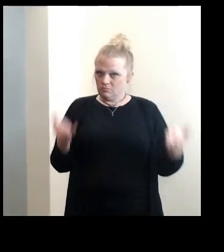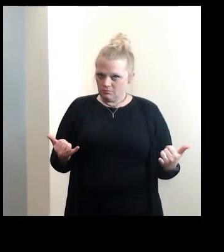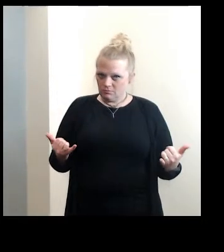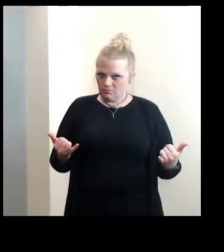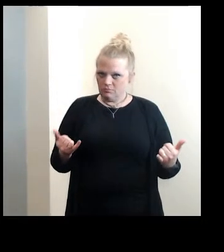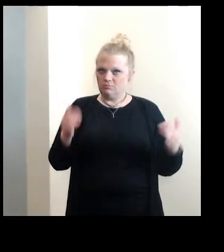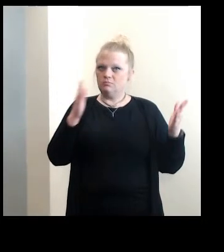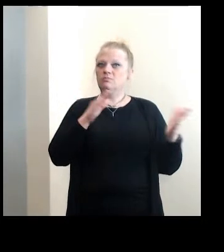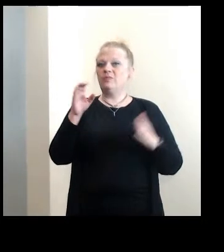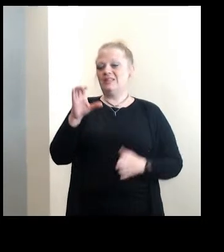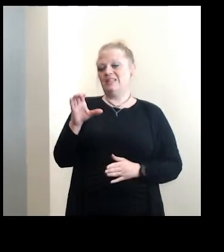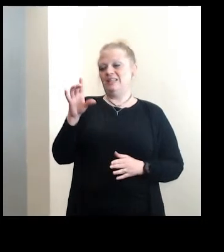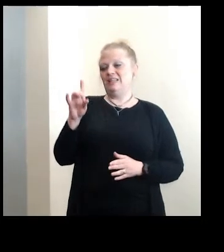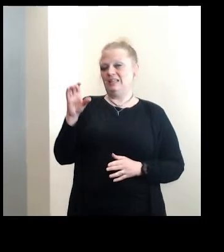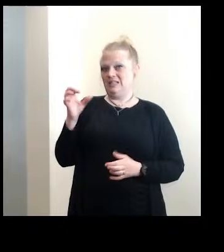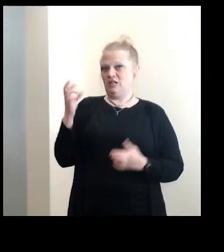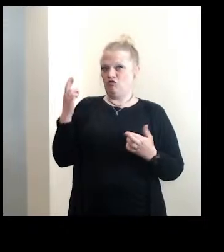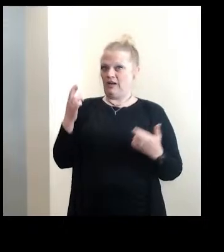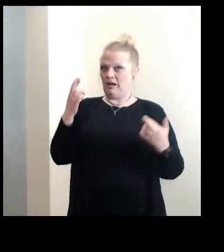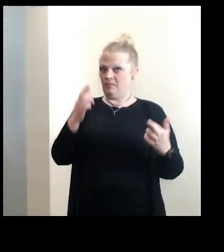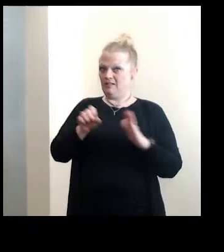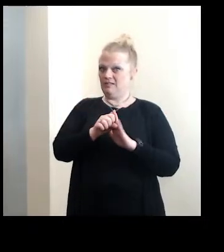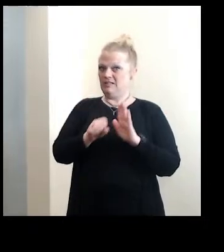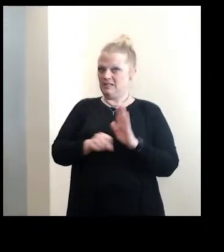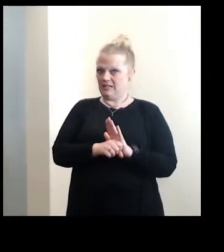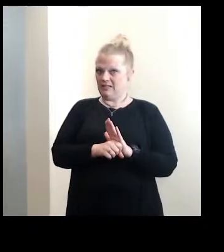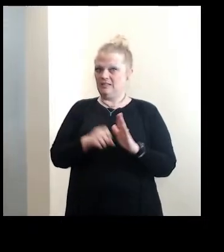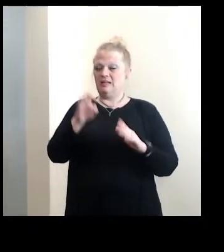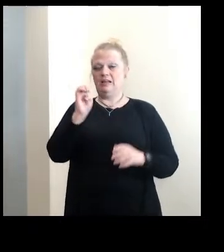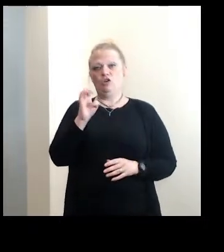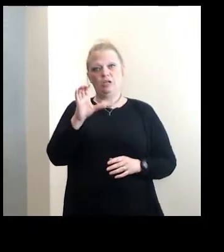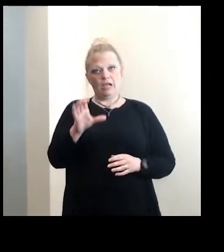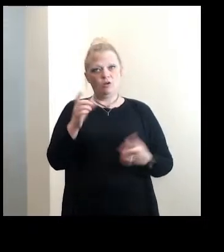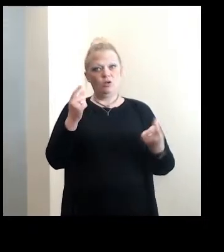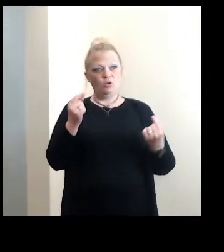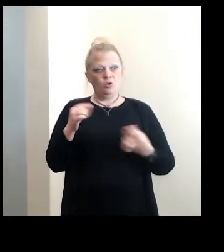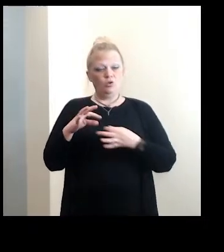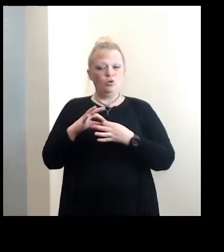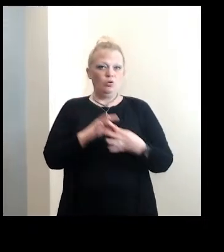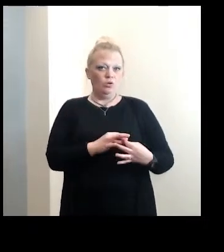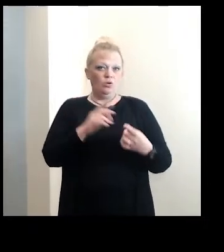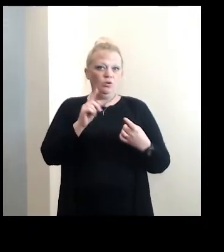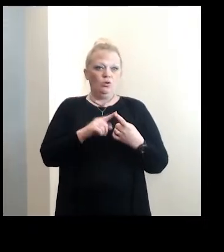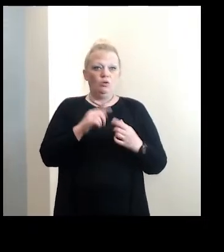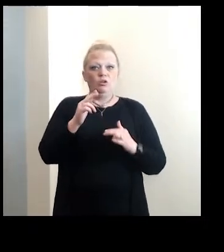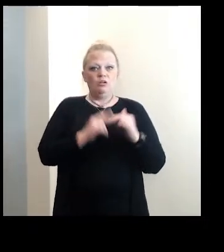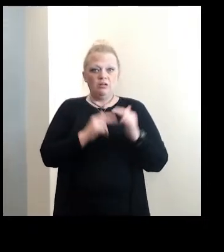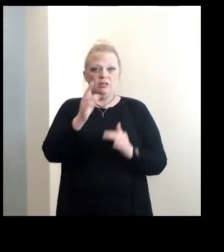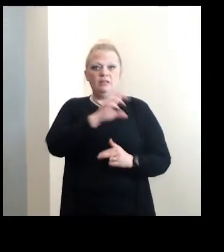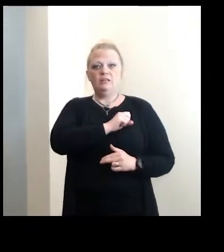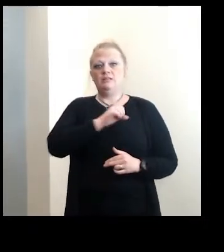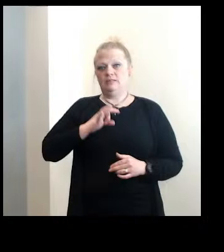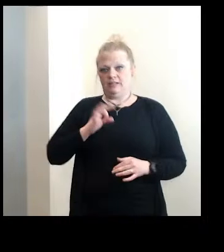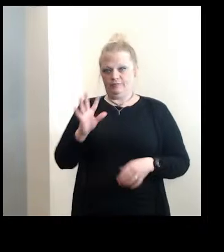what the CDC recommended and the state has moved forward and what Erie County is doing as it pertains to our buildings and our staff.